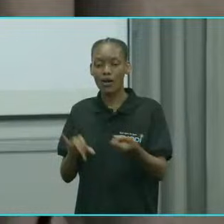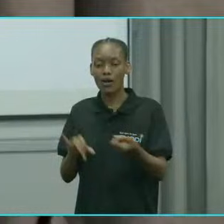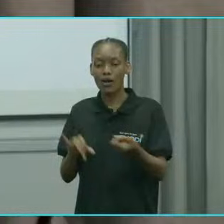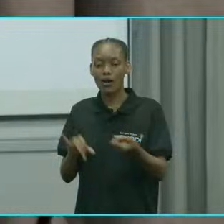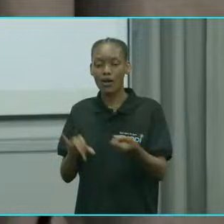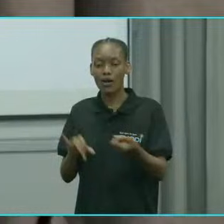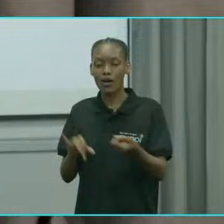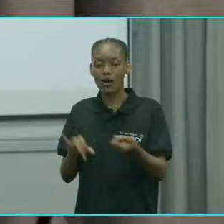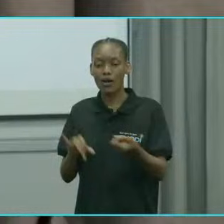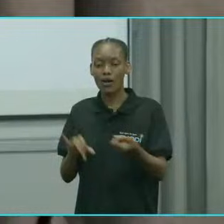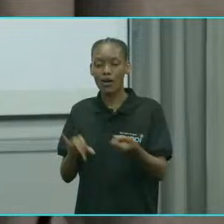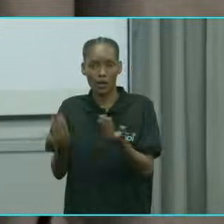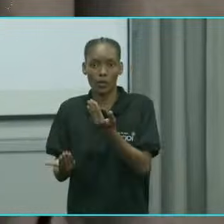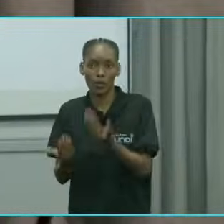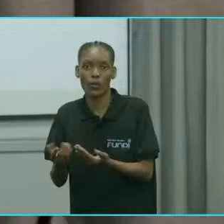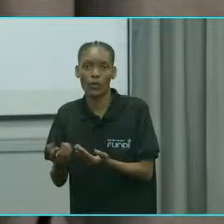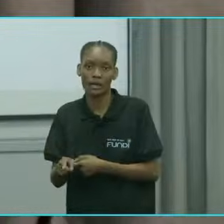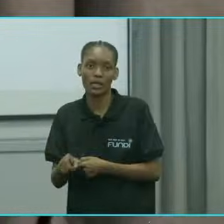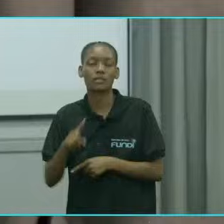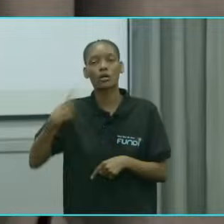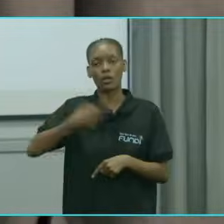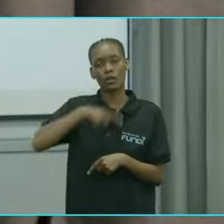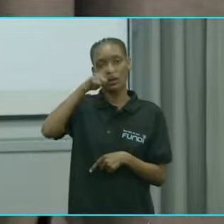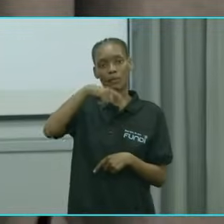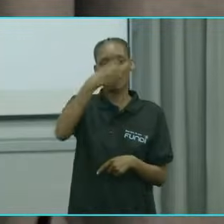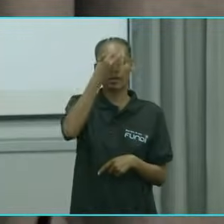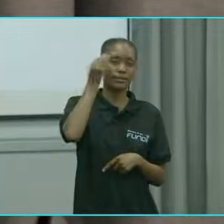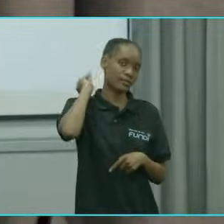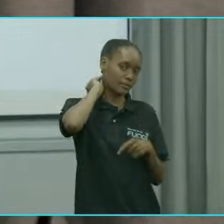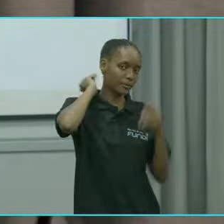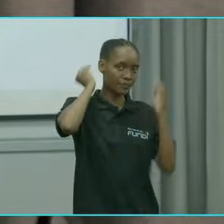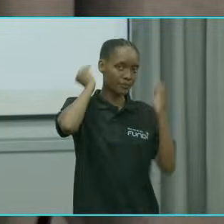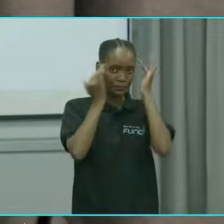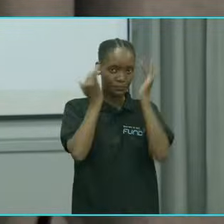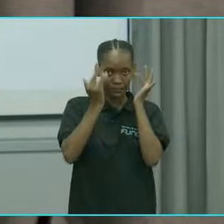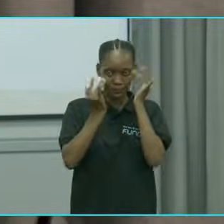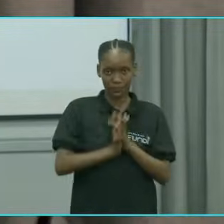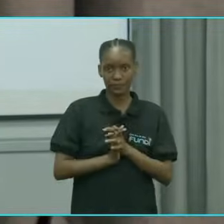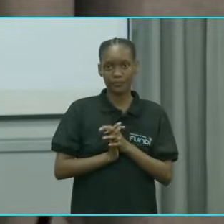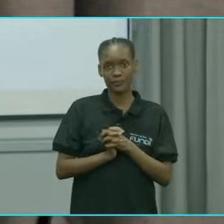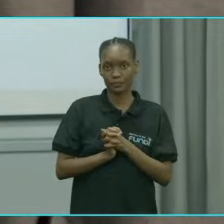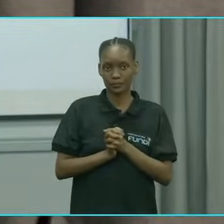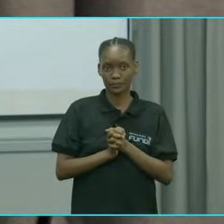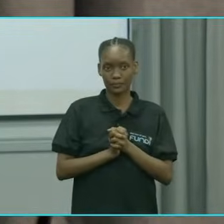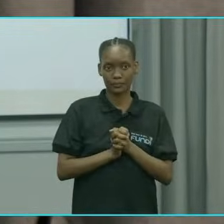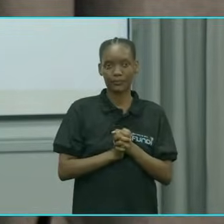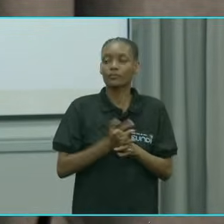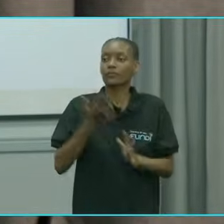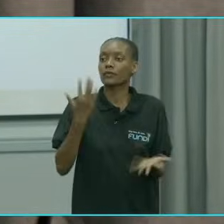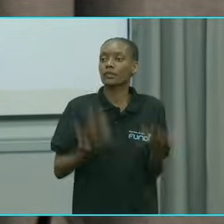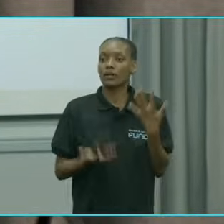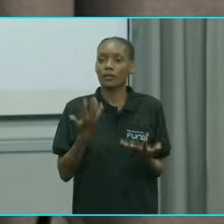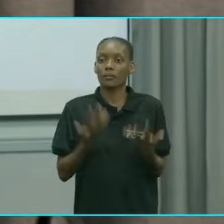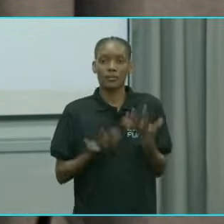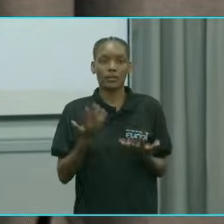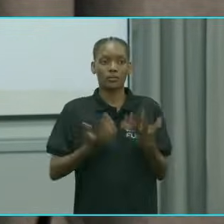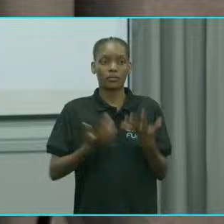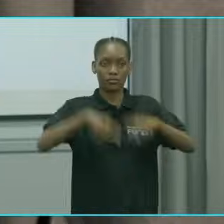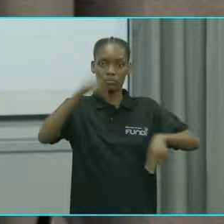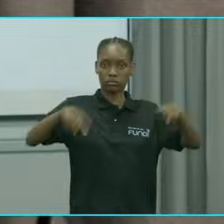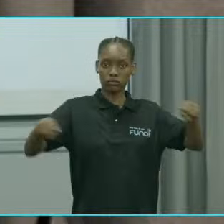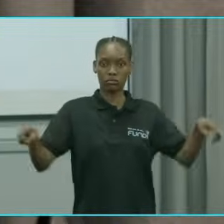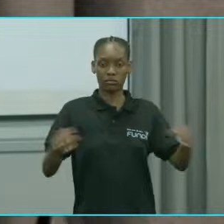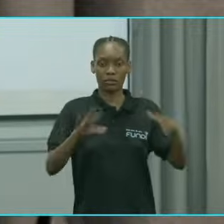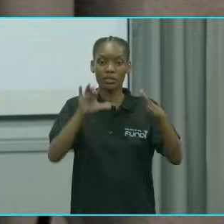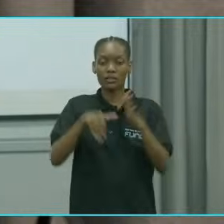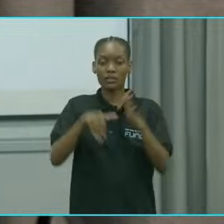I do think that is something that we need to consider, all right? And maybe then put your different disabilities into